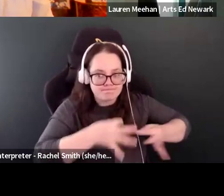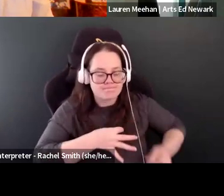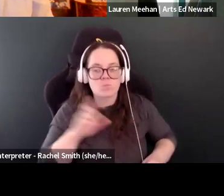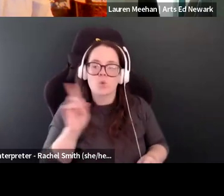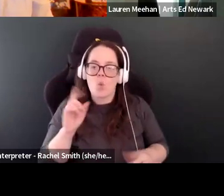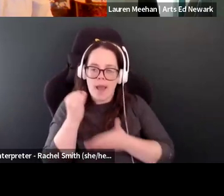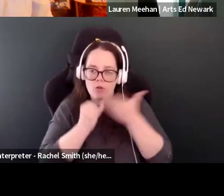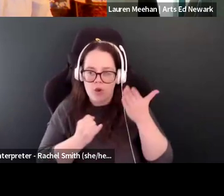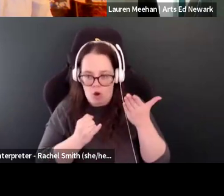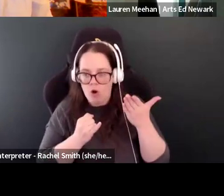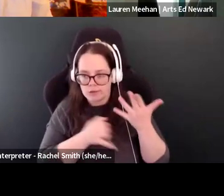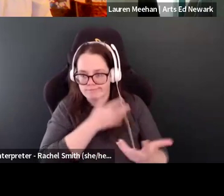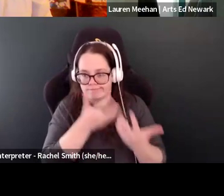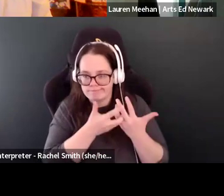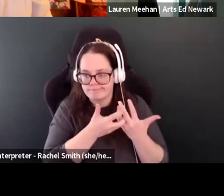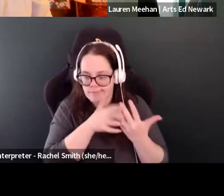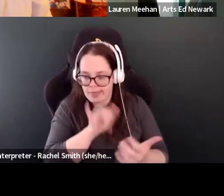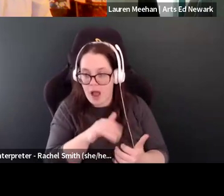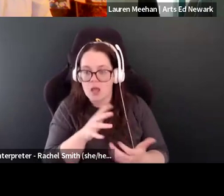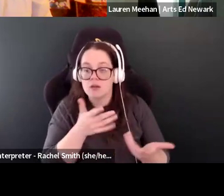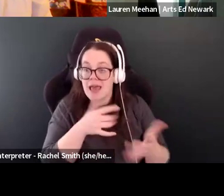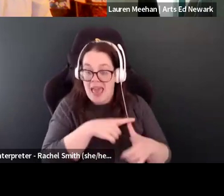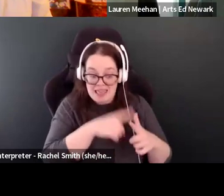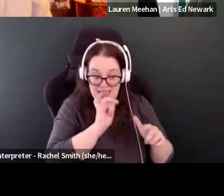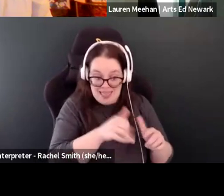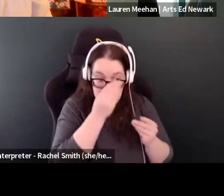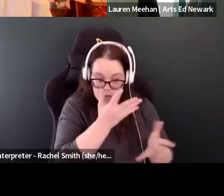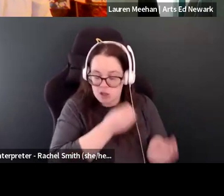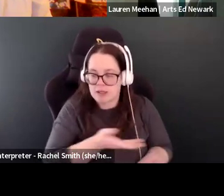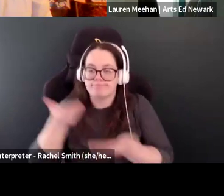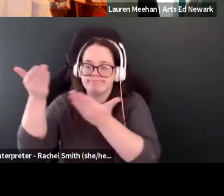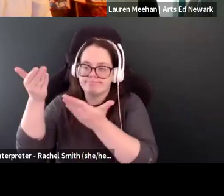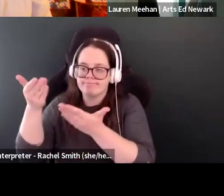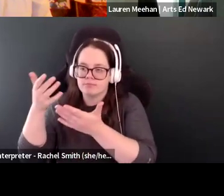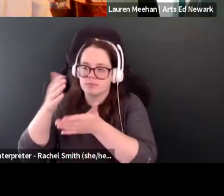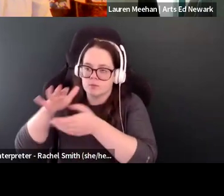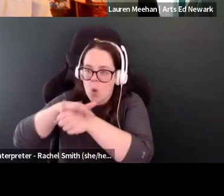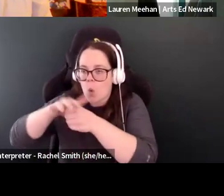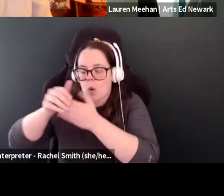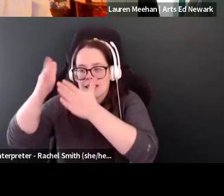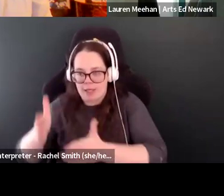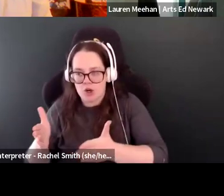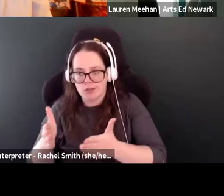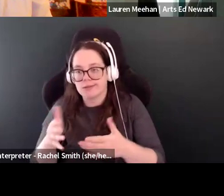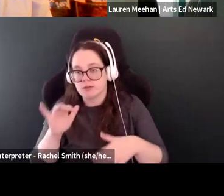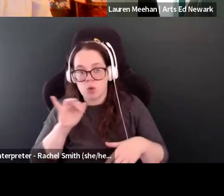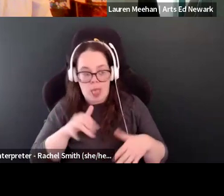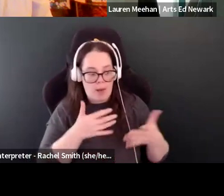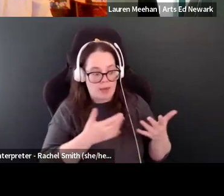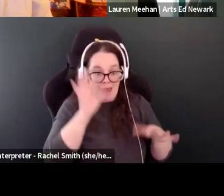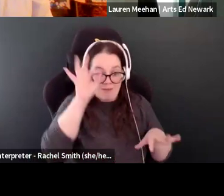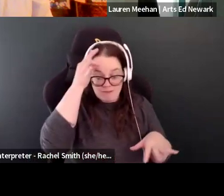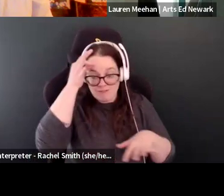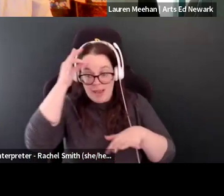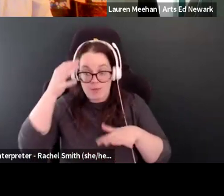take those to the local leaders, and that kind of bridges the gap between, you know, that federal advocacy work and then also, you know, what that